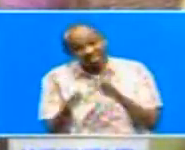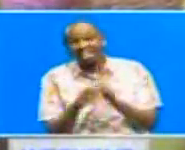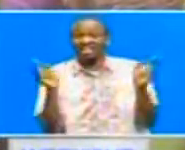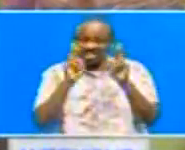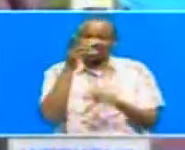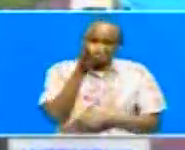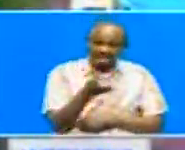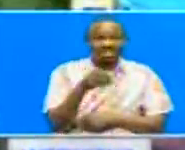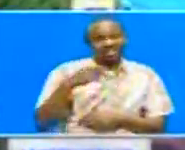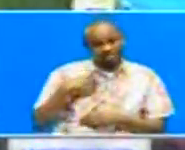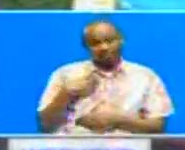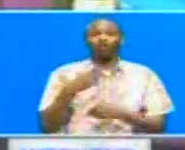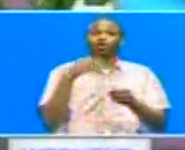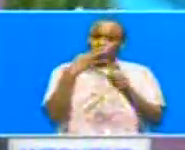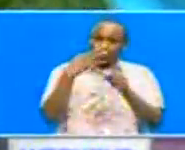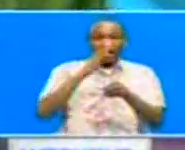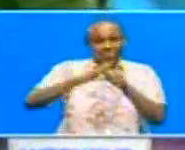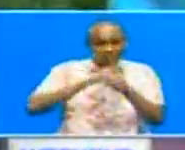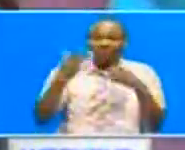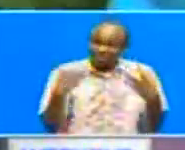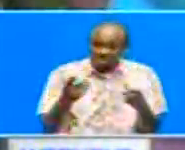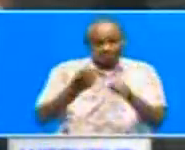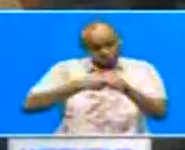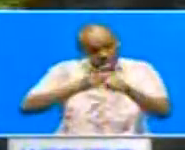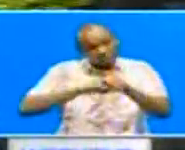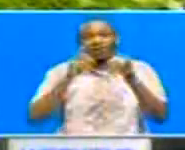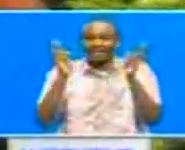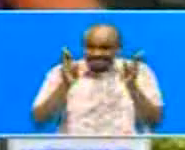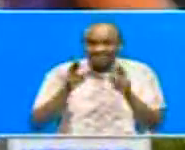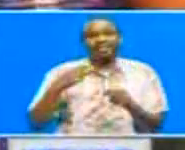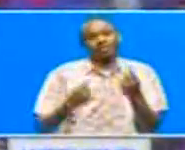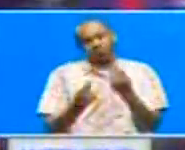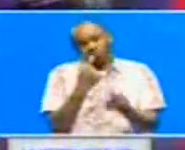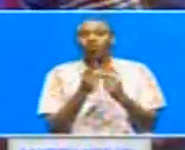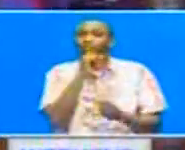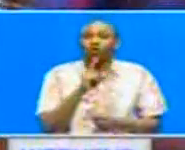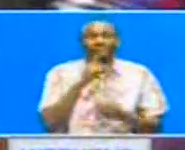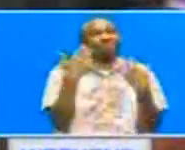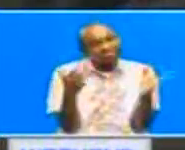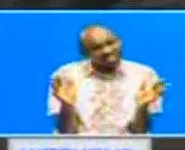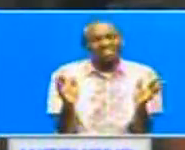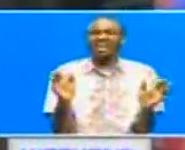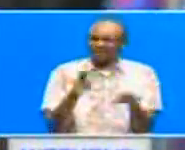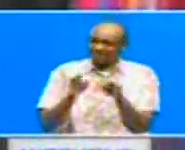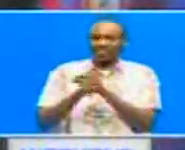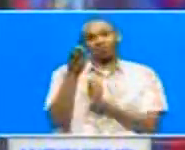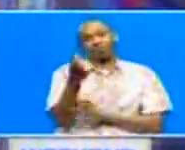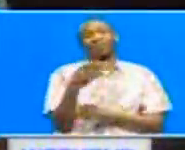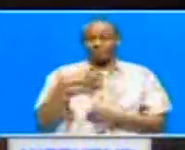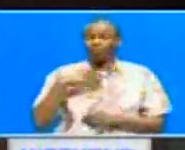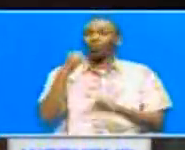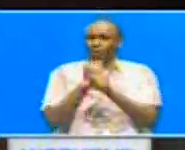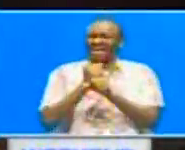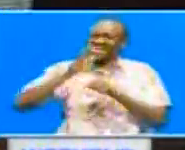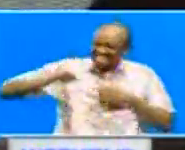them, such as chopped sukuma wiki, peeled potatoes, boiled beans, you name it. A favorite especially for career people who